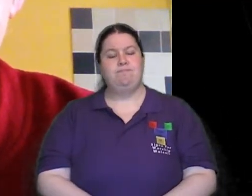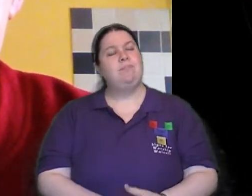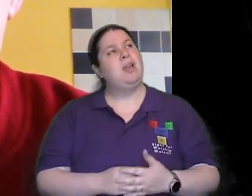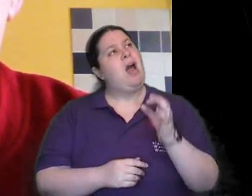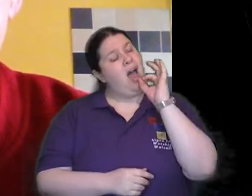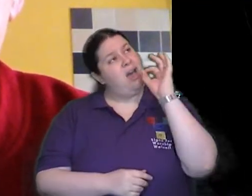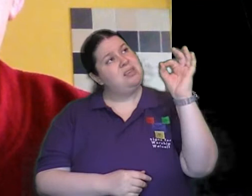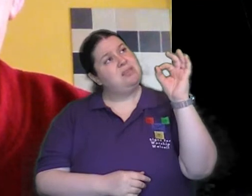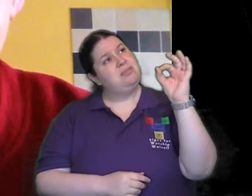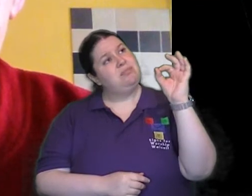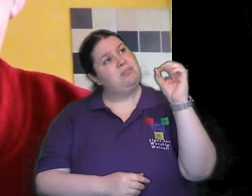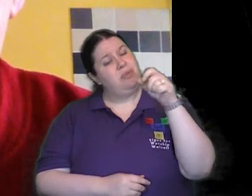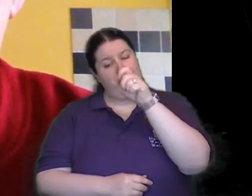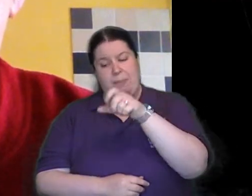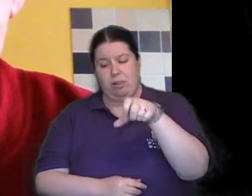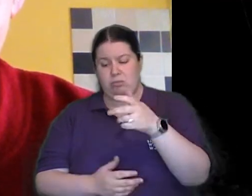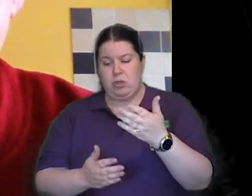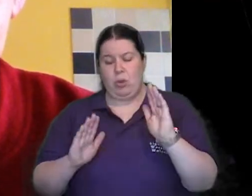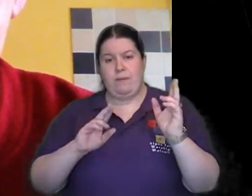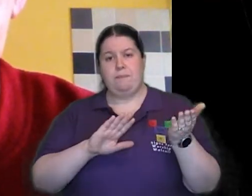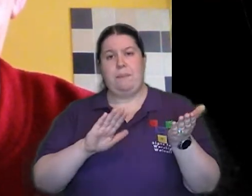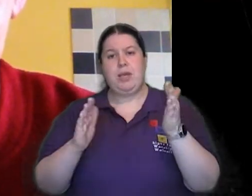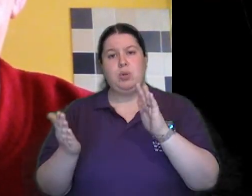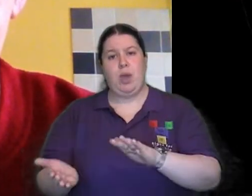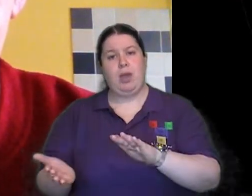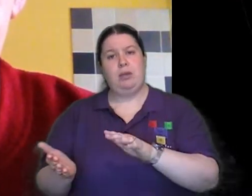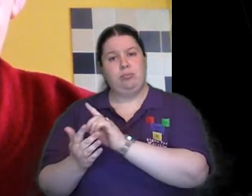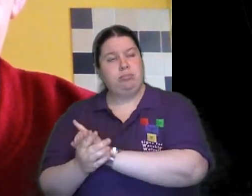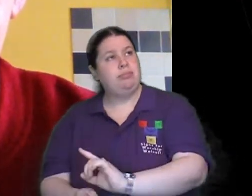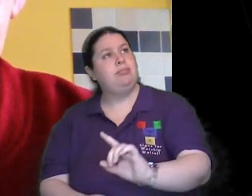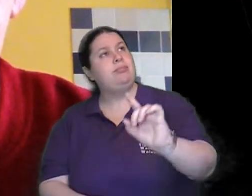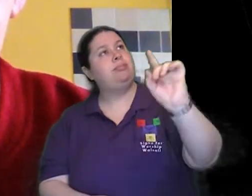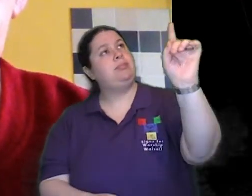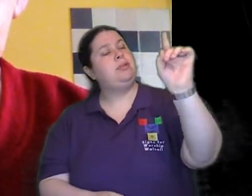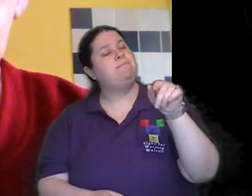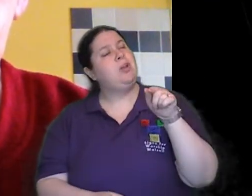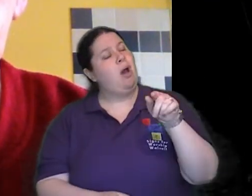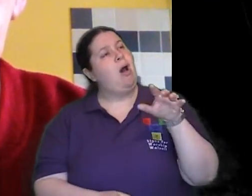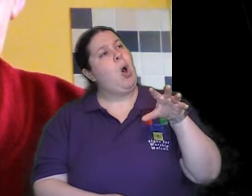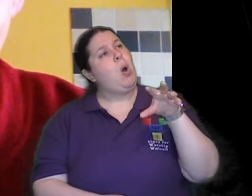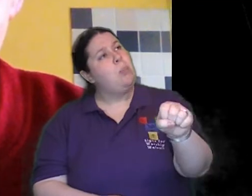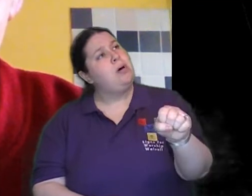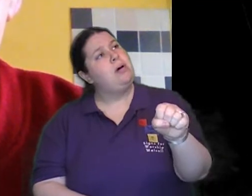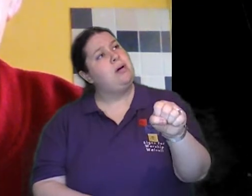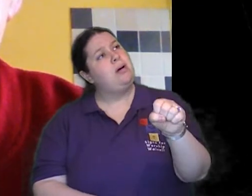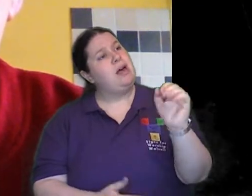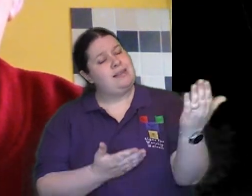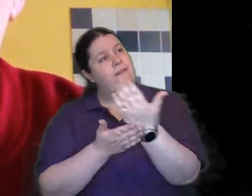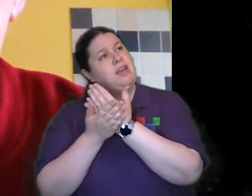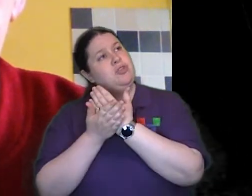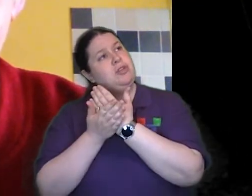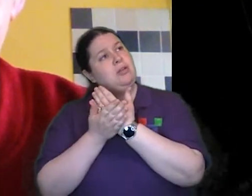We ask for your blessing on those who have left our presence to be with you in heaven. Father, you are our hope, our